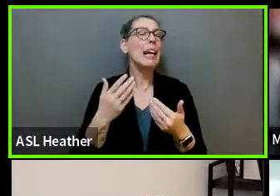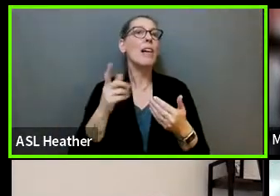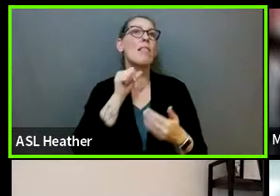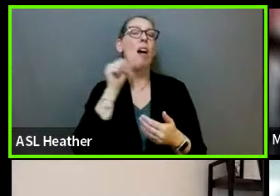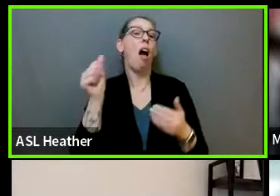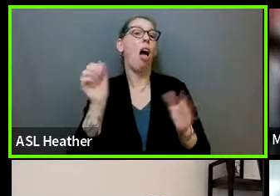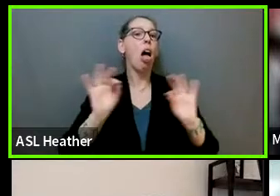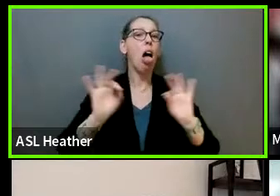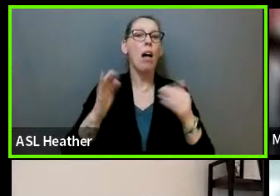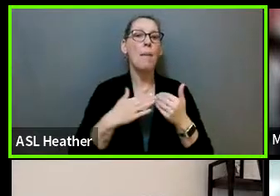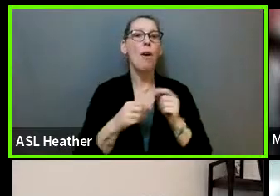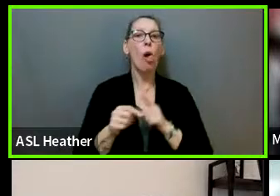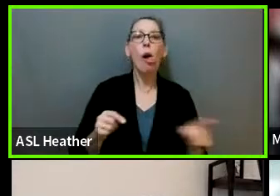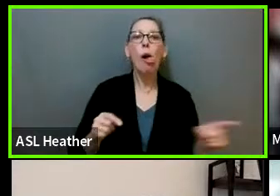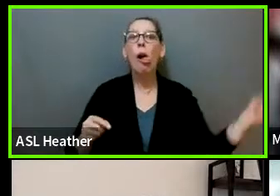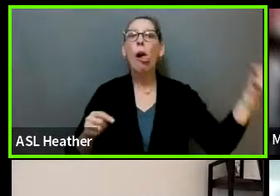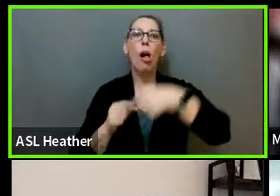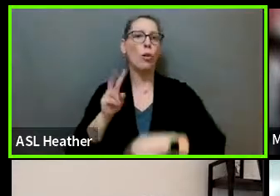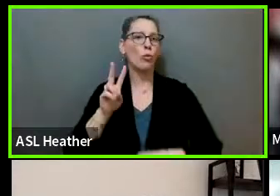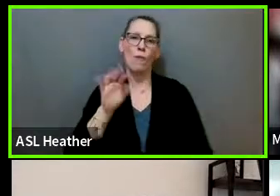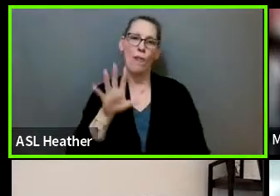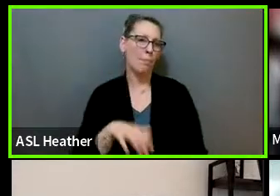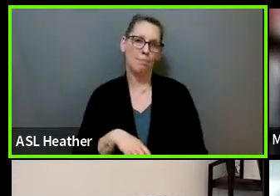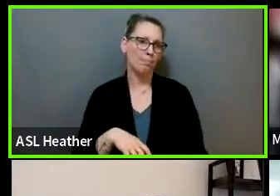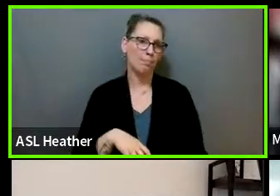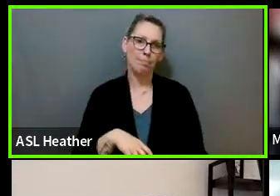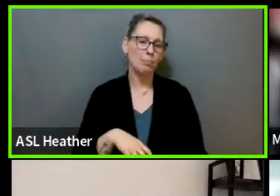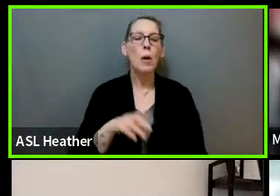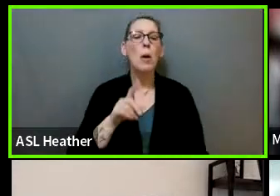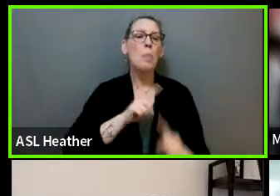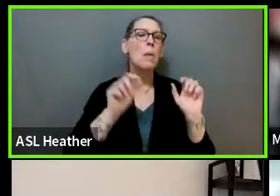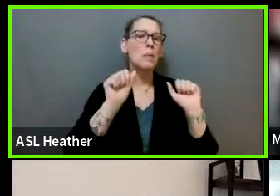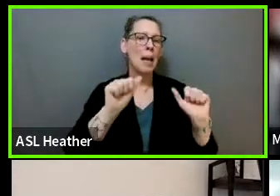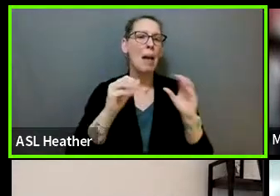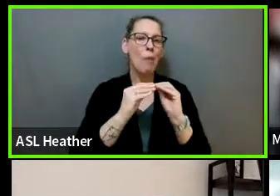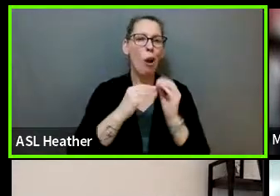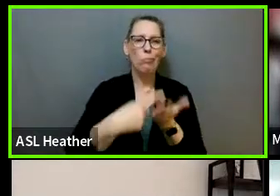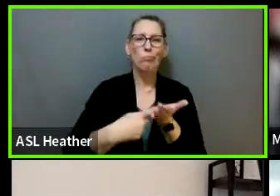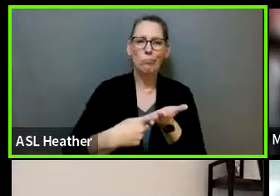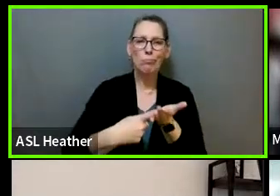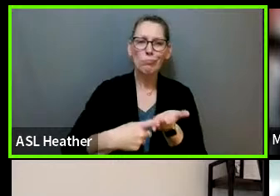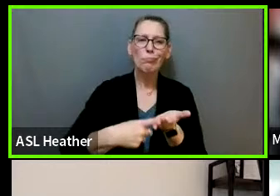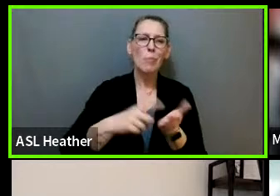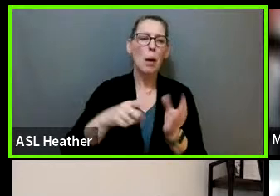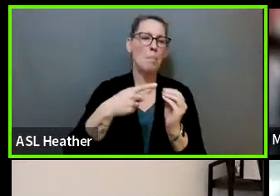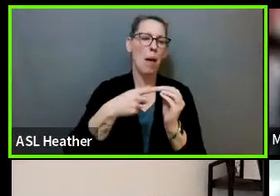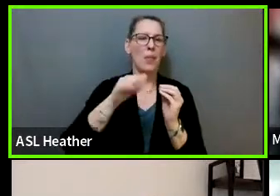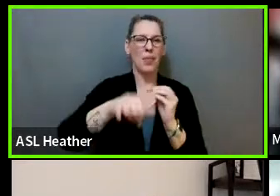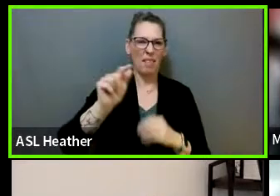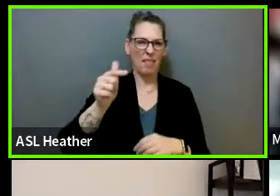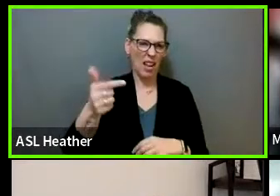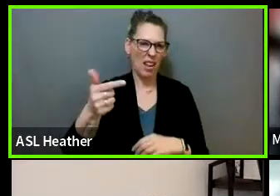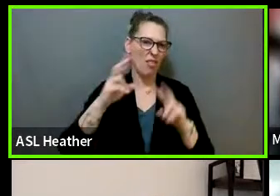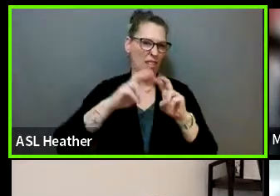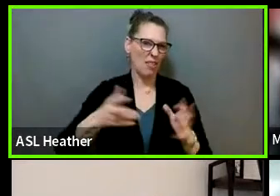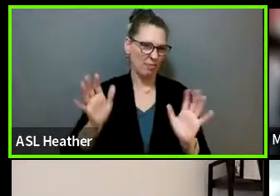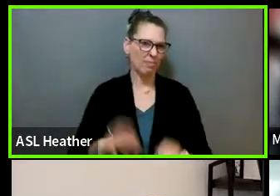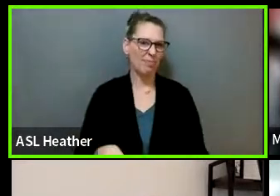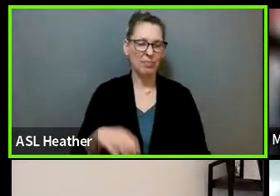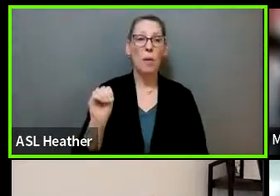205. But we can come back with more, I guess, in-depth analysis that has been done on it. We'll go to